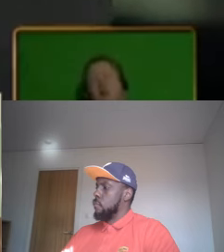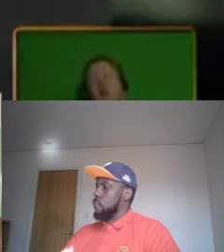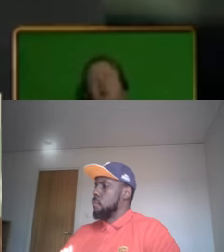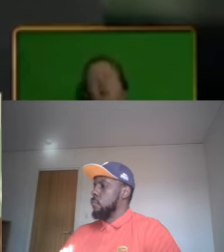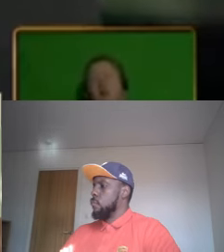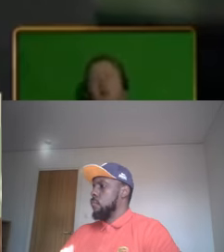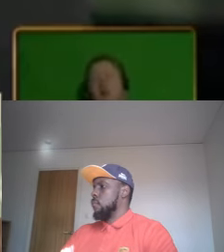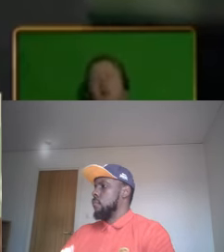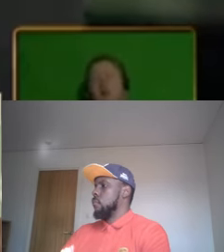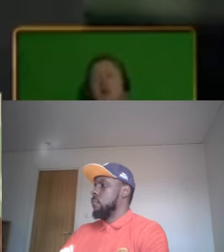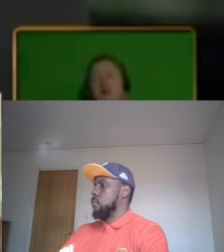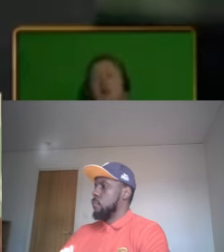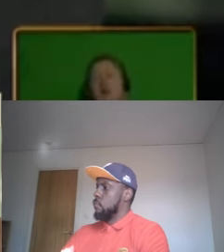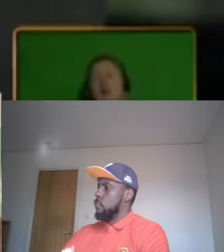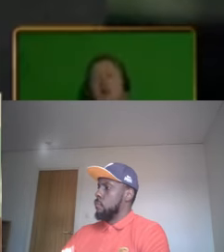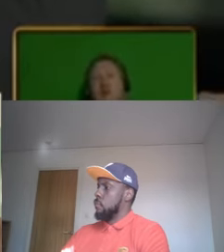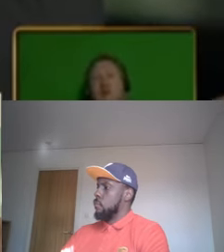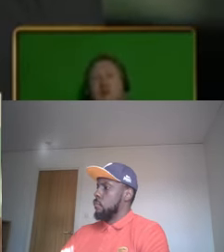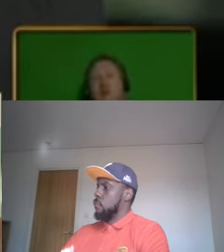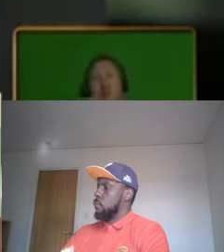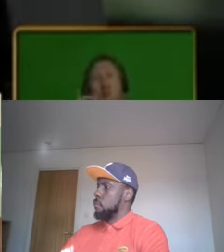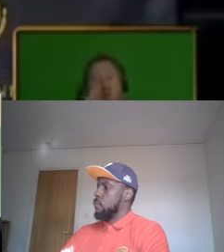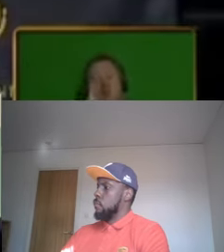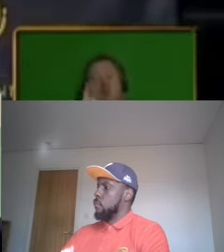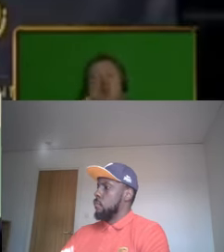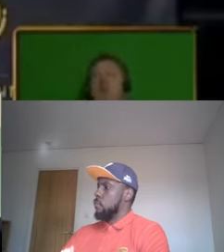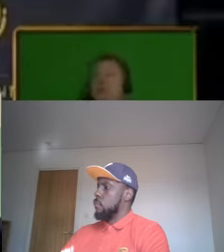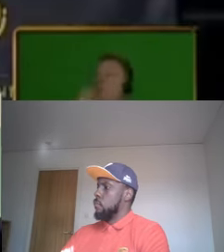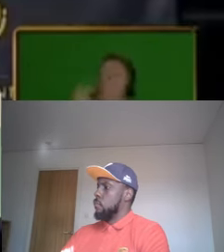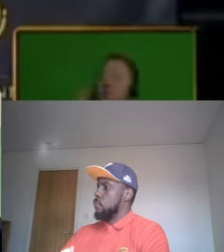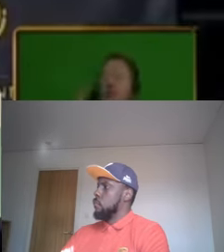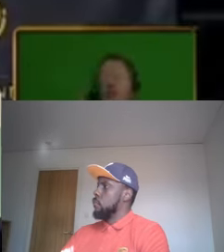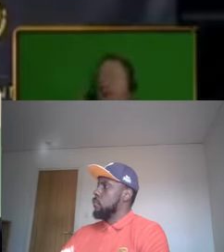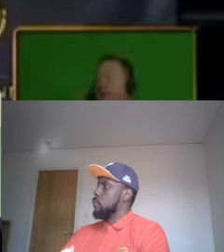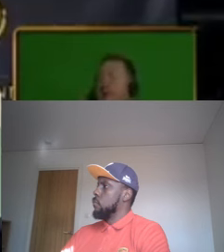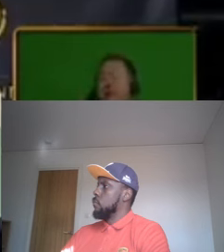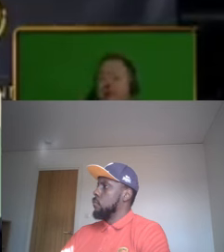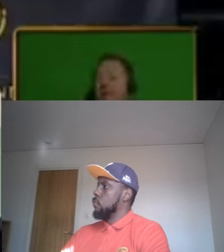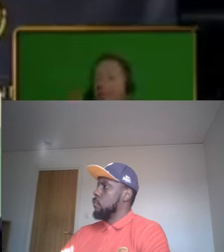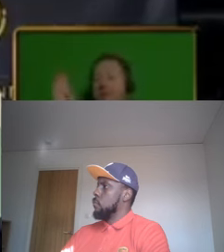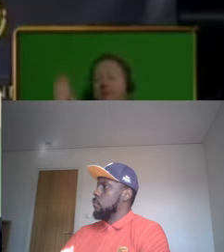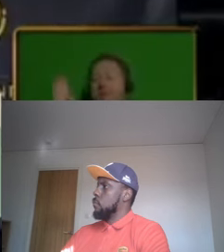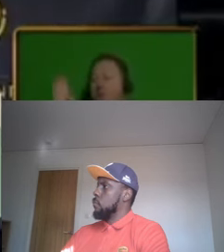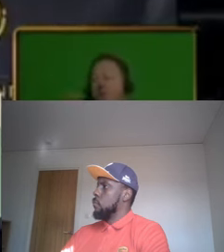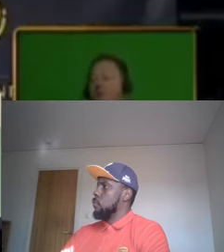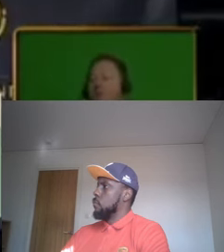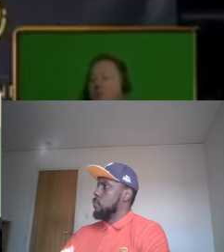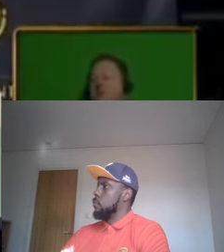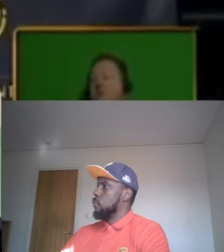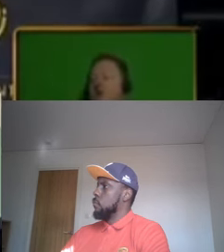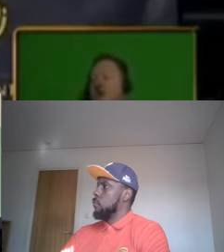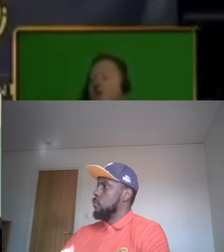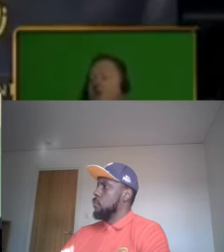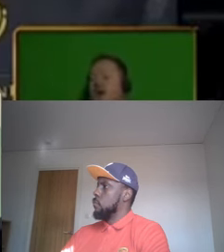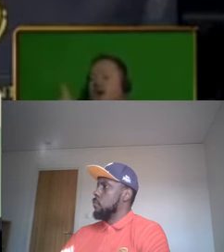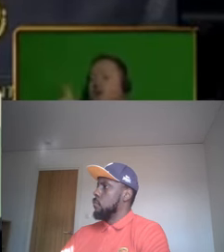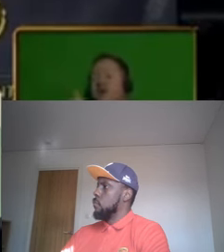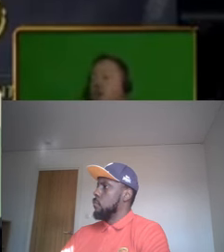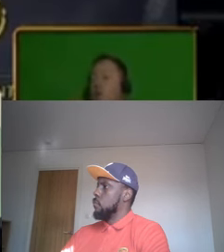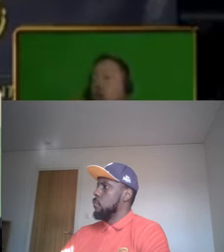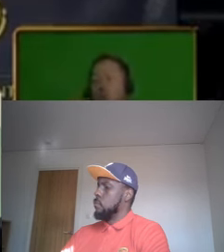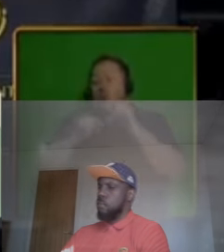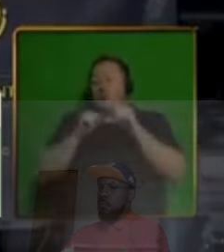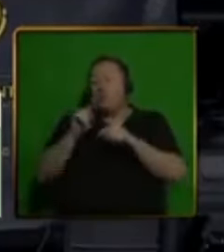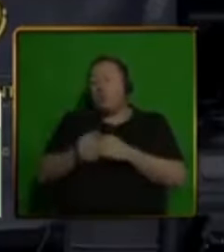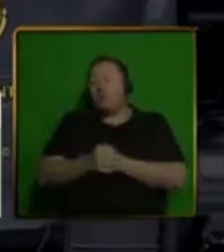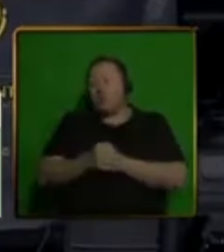in this House. Thank you, Honourable Reddy. That's exactly what he just did. Thank you, Honourable Reddy. That point of order can't be sustained. There was no